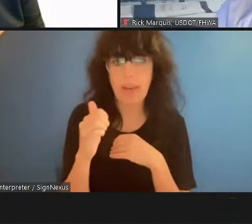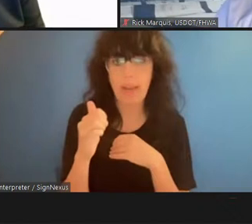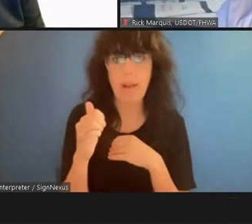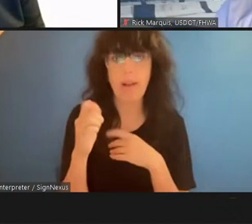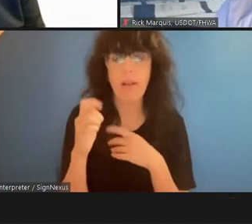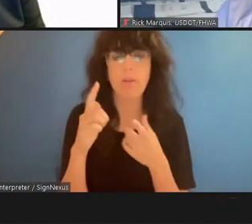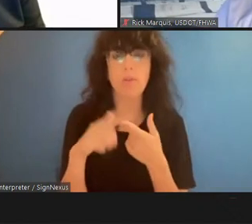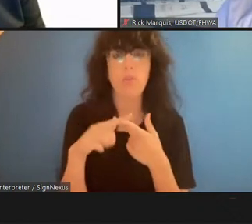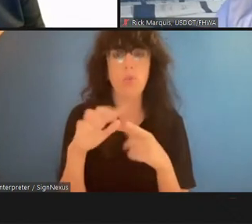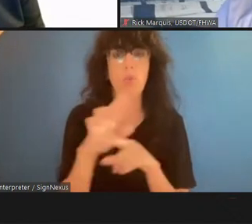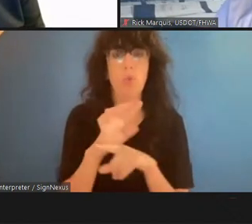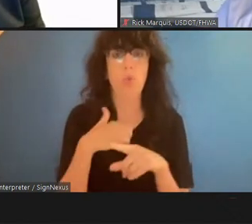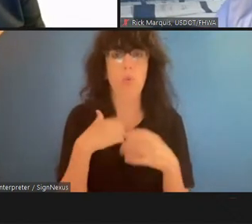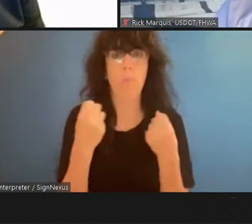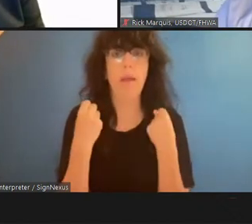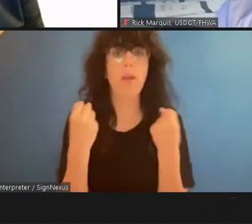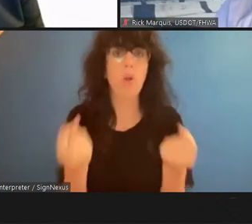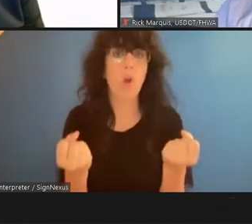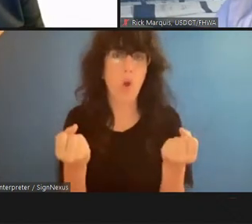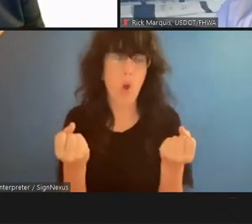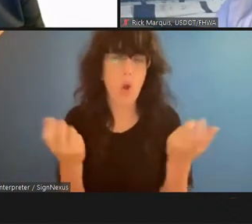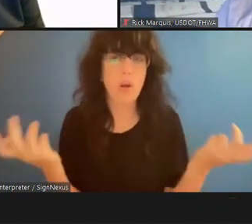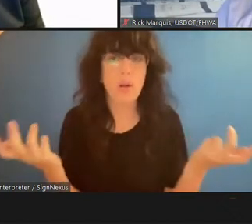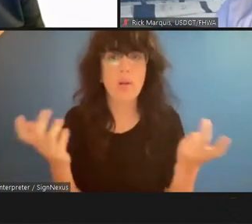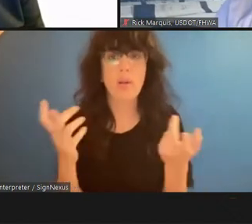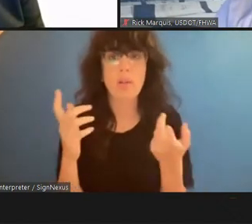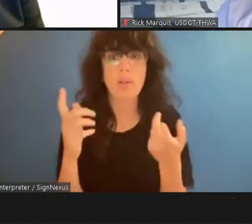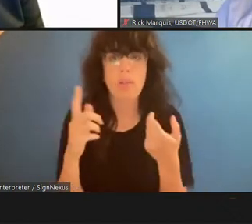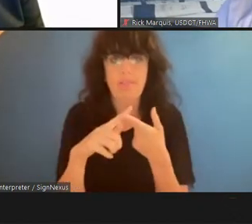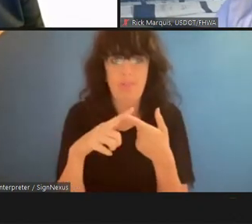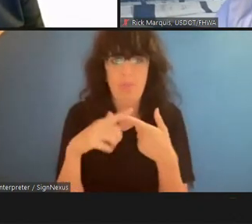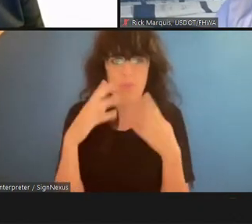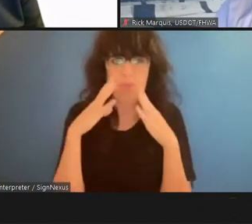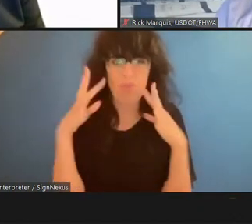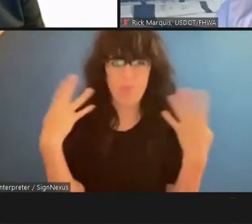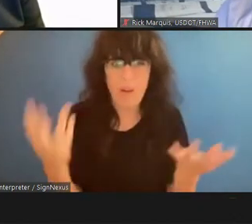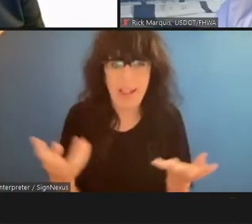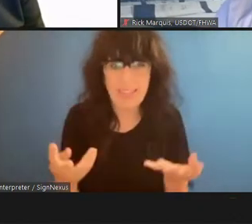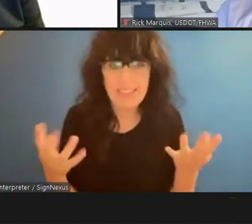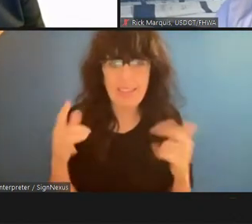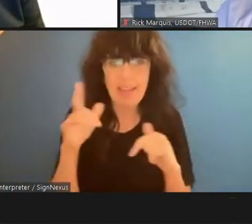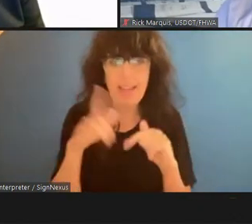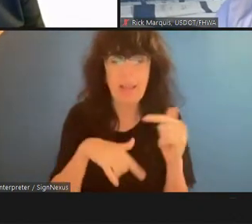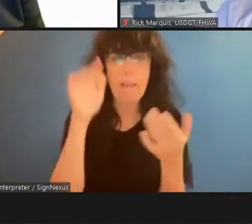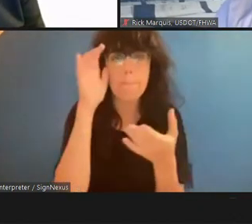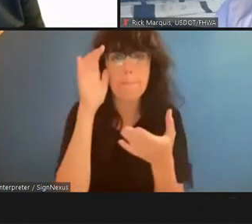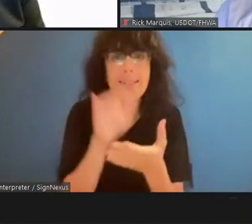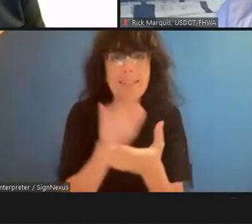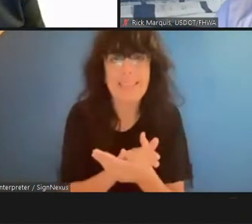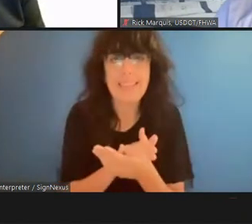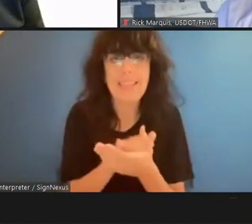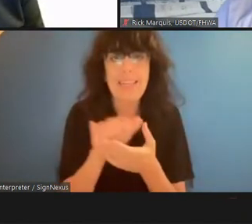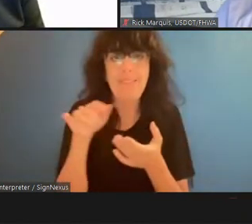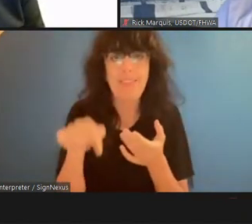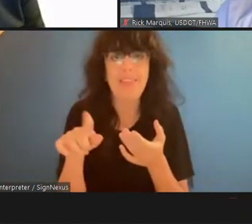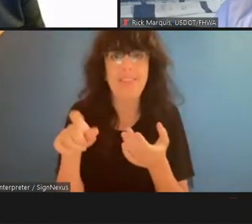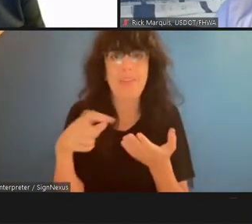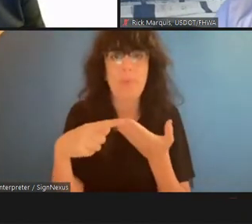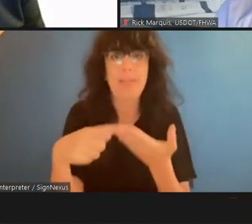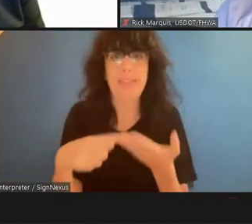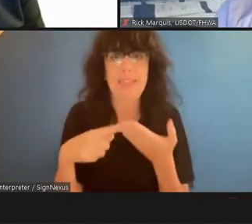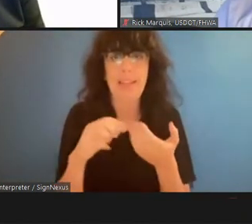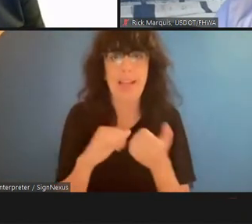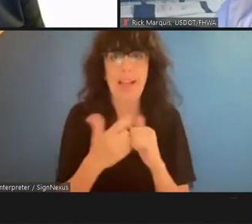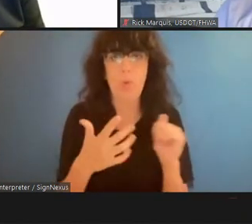my car out of my driveway is outrageous and i can't believe that this is even being discussed i mean how would you